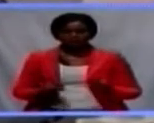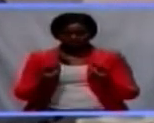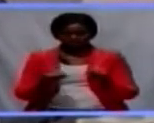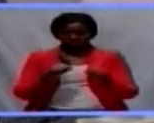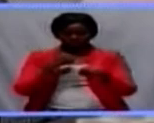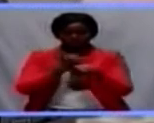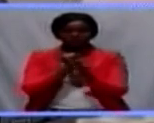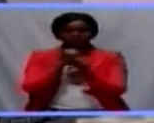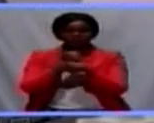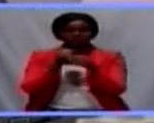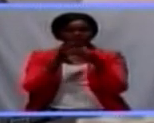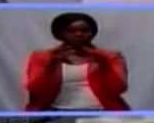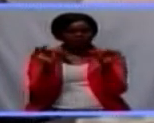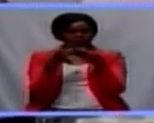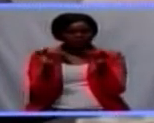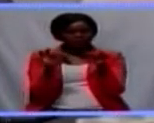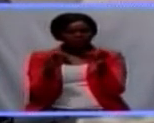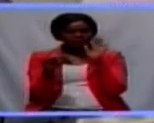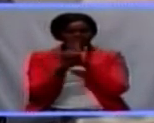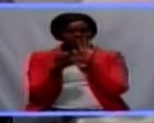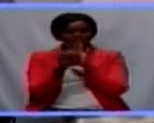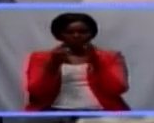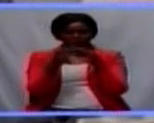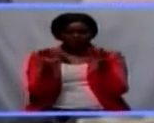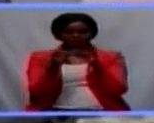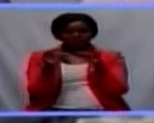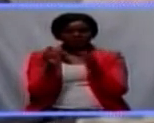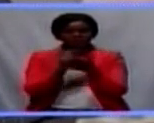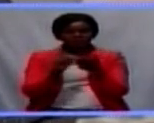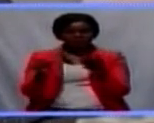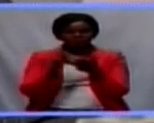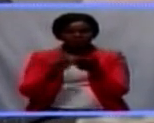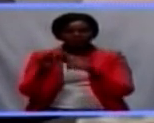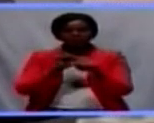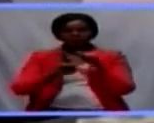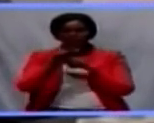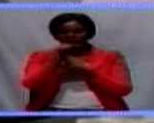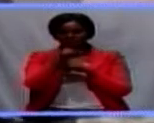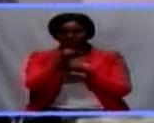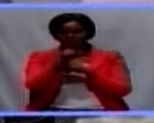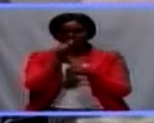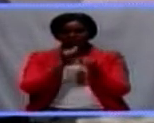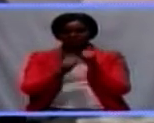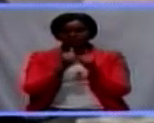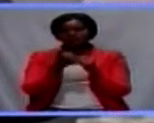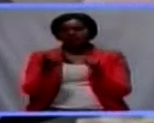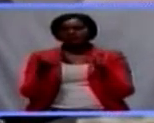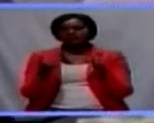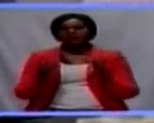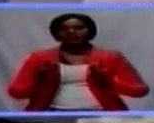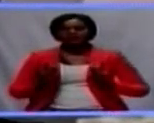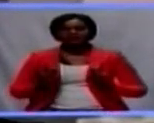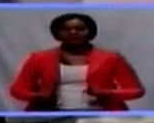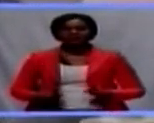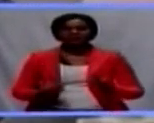story, like the stories that have been written about me, which any sensible person